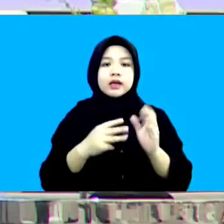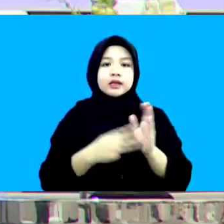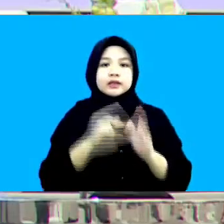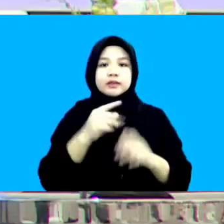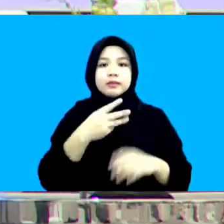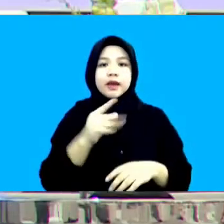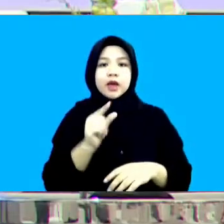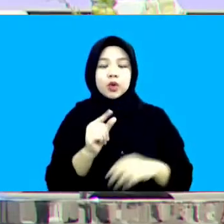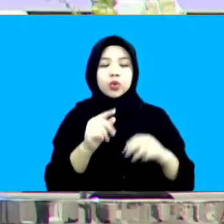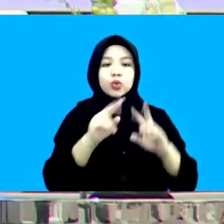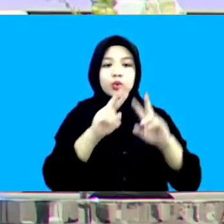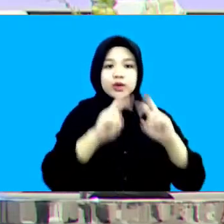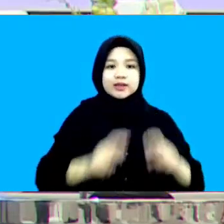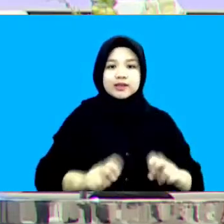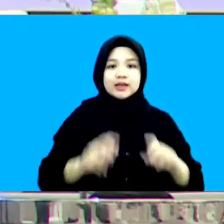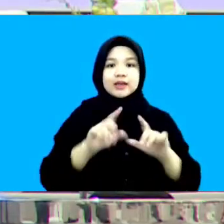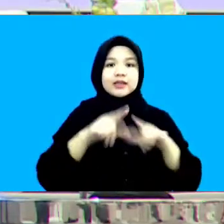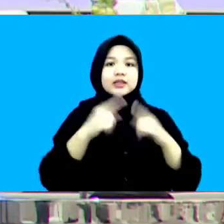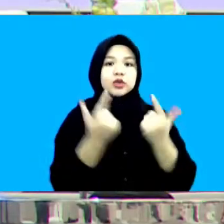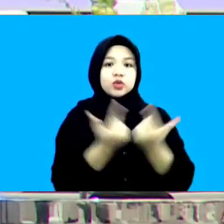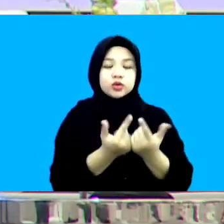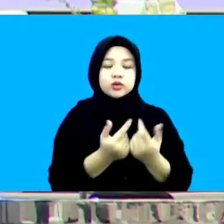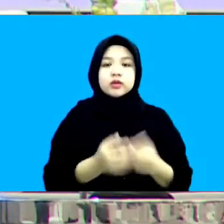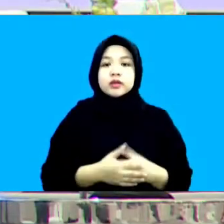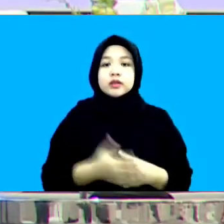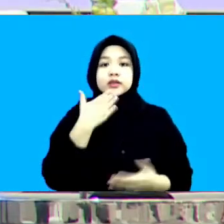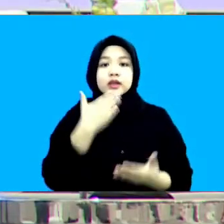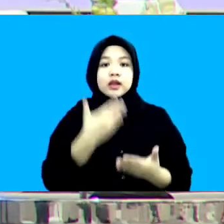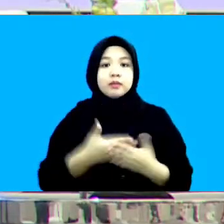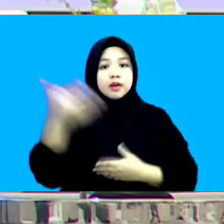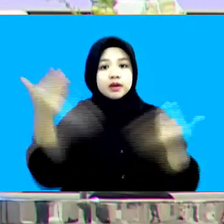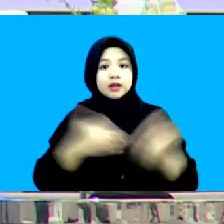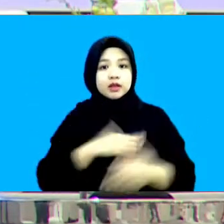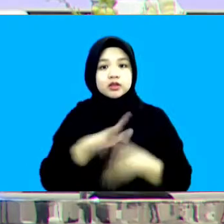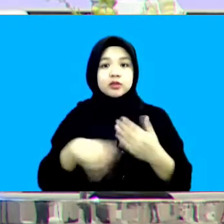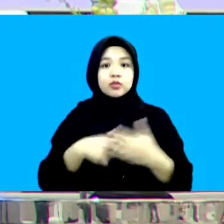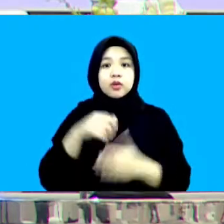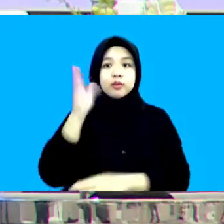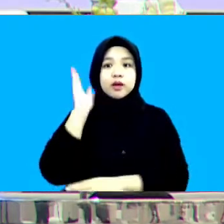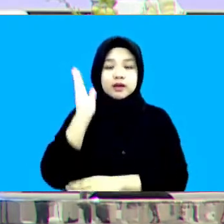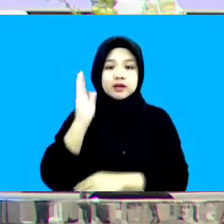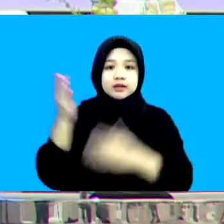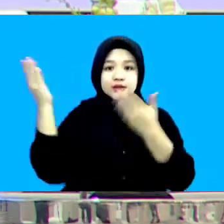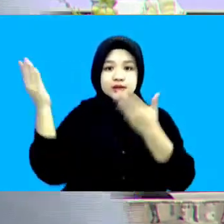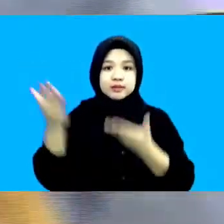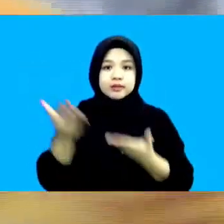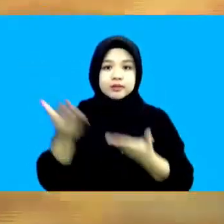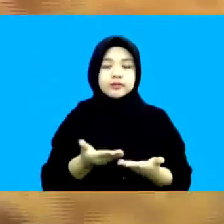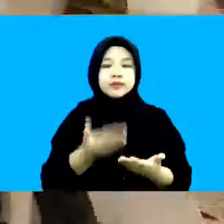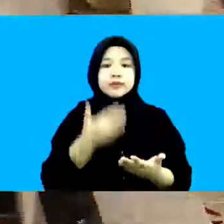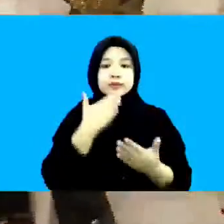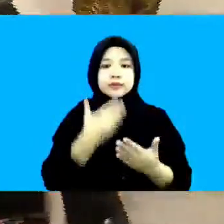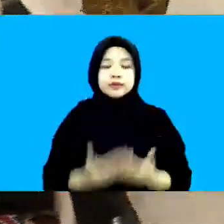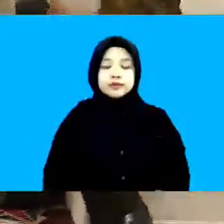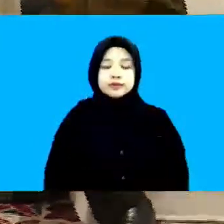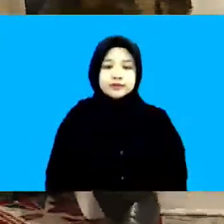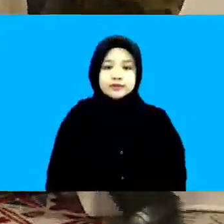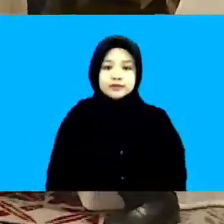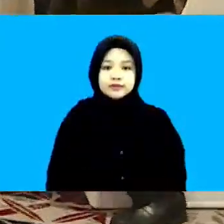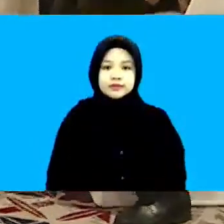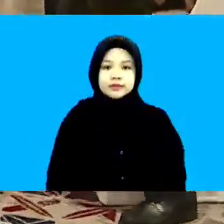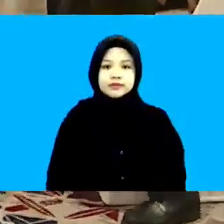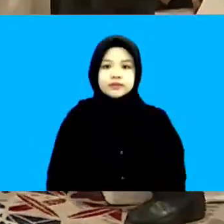leading scholars that also have extensive experience in policy making. We